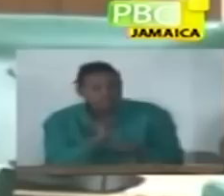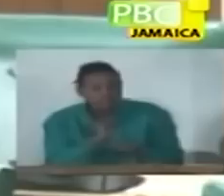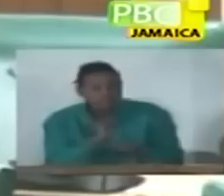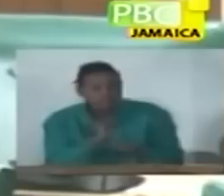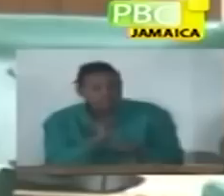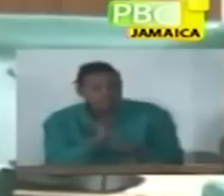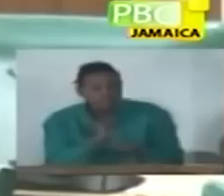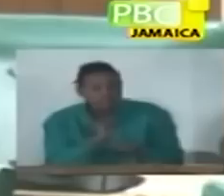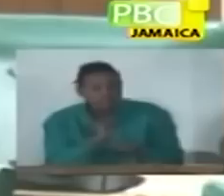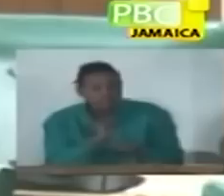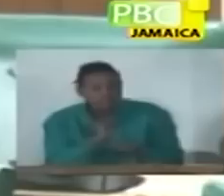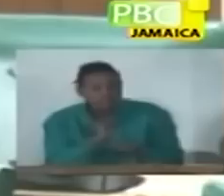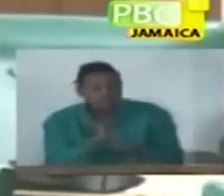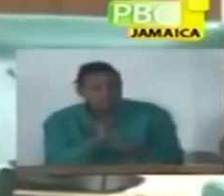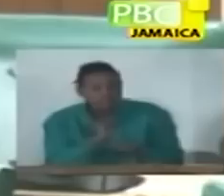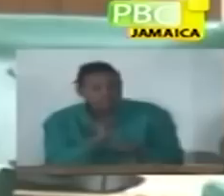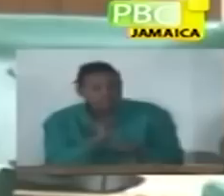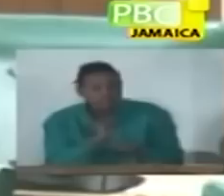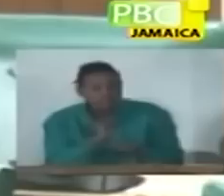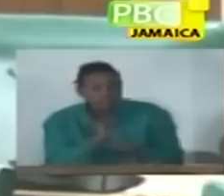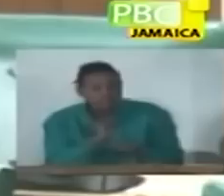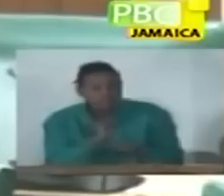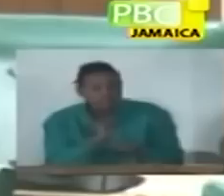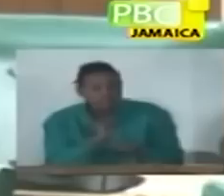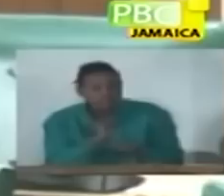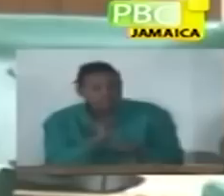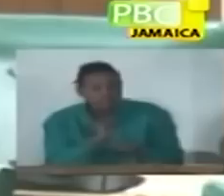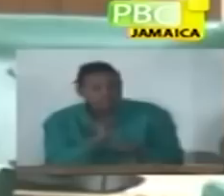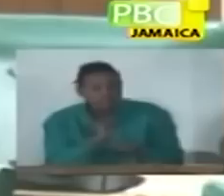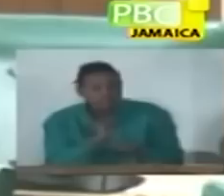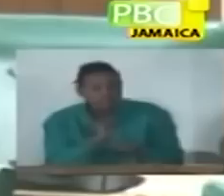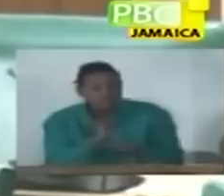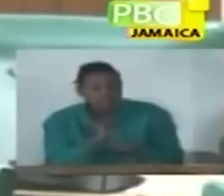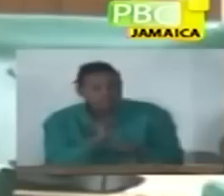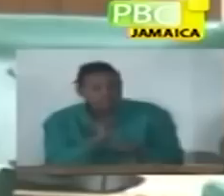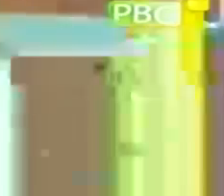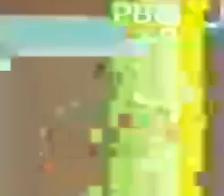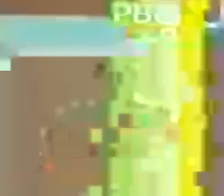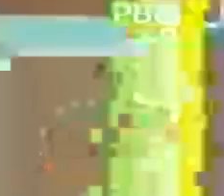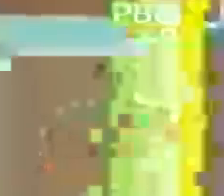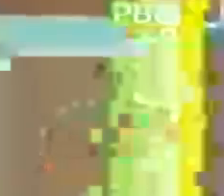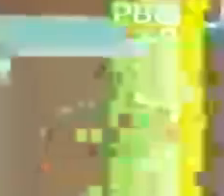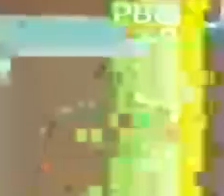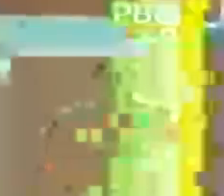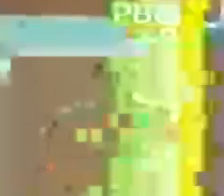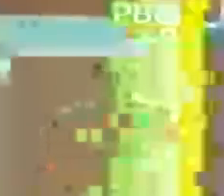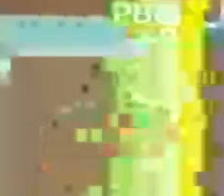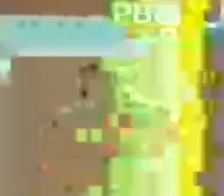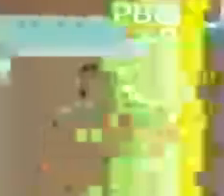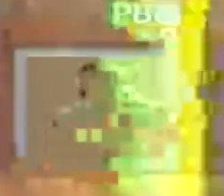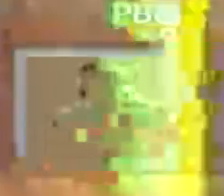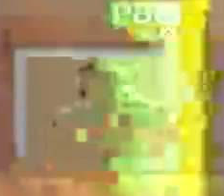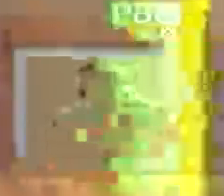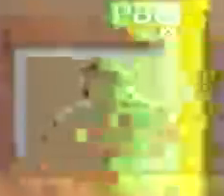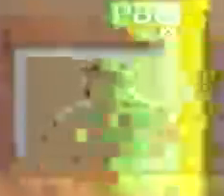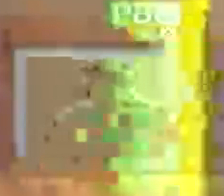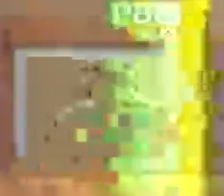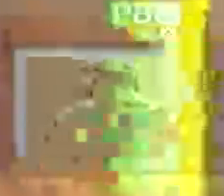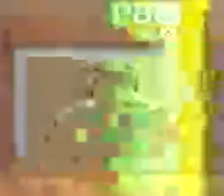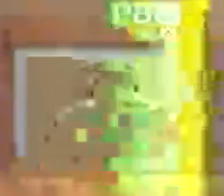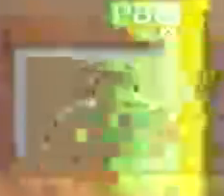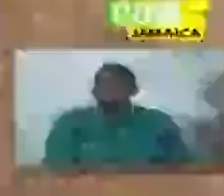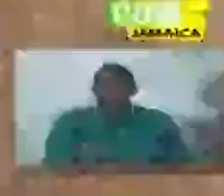talking about investigation, inquiring. Right? That is what I'm talking about. 5